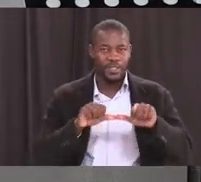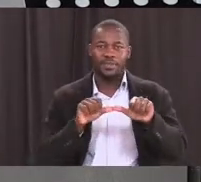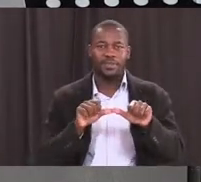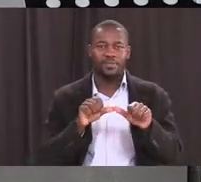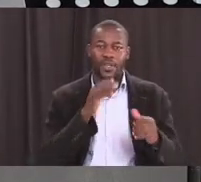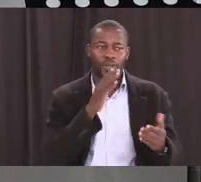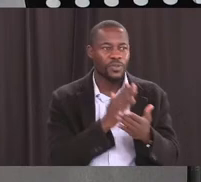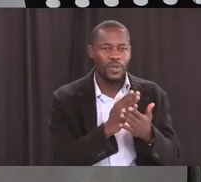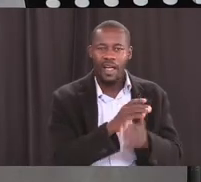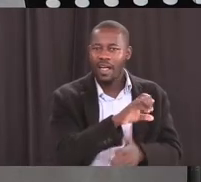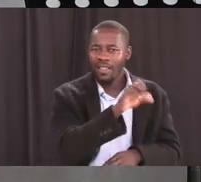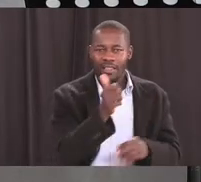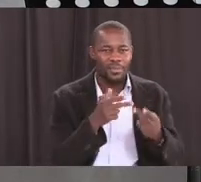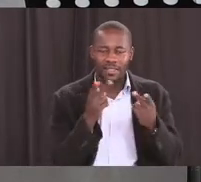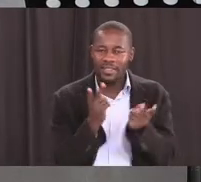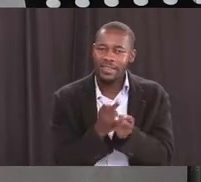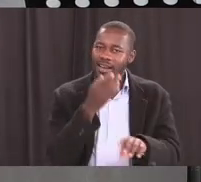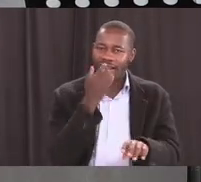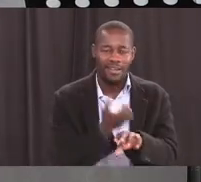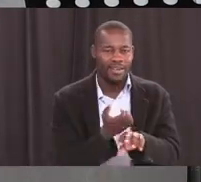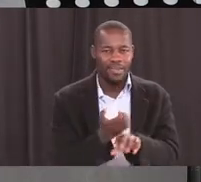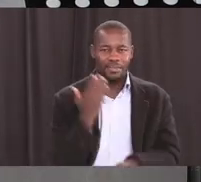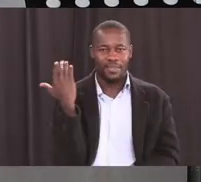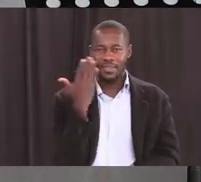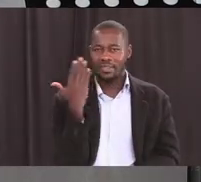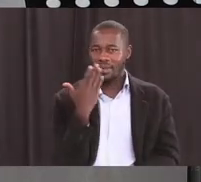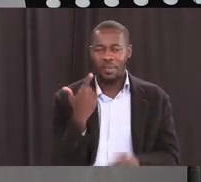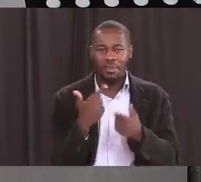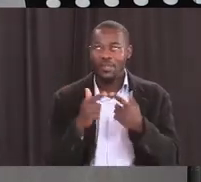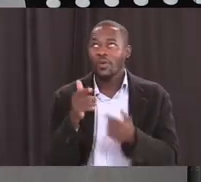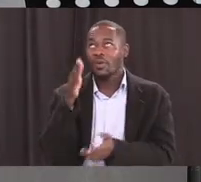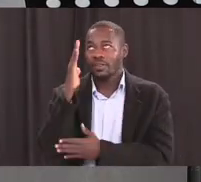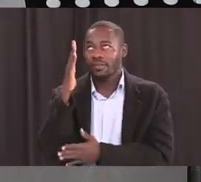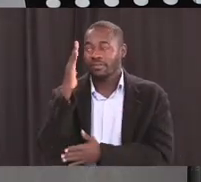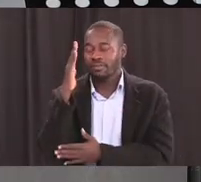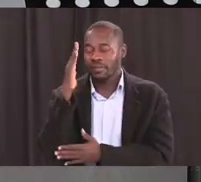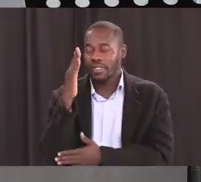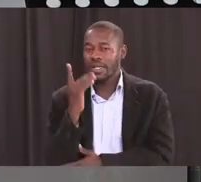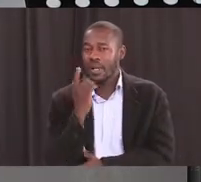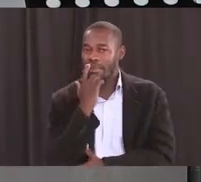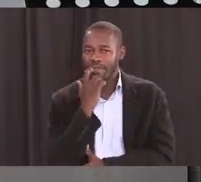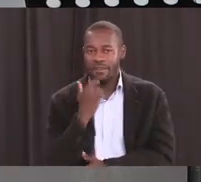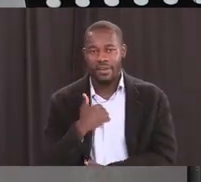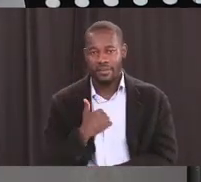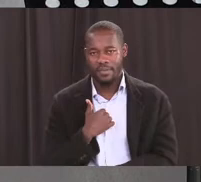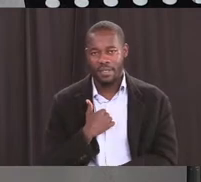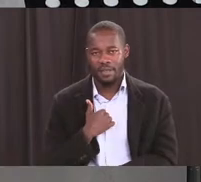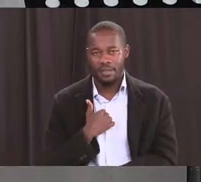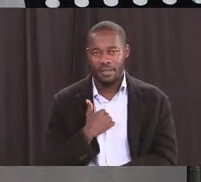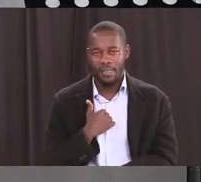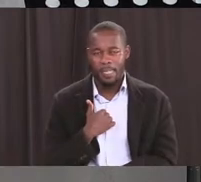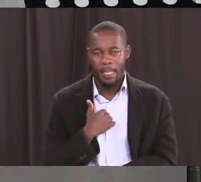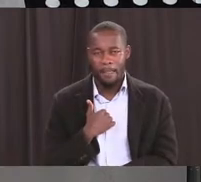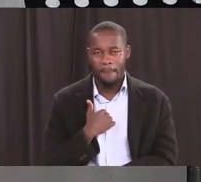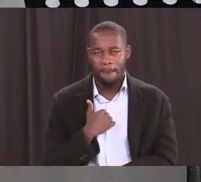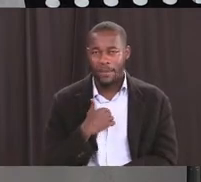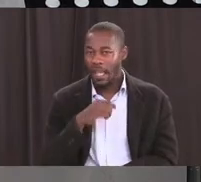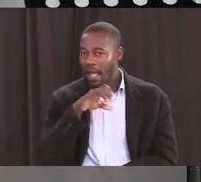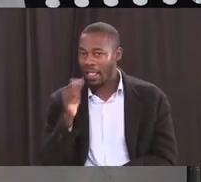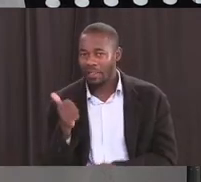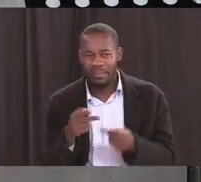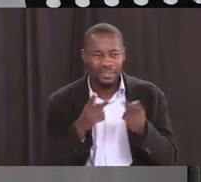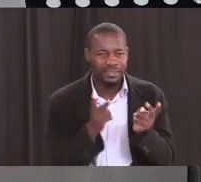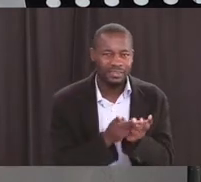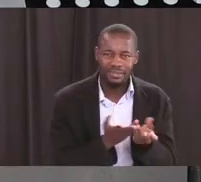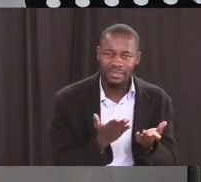missions. But there was so much that he had to first teach me. Back then, I was ready to travel, and I would have probably